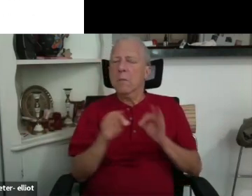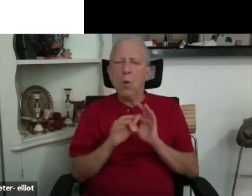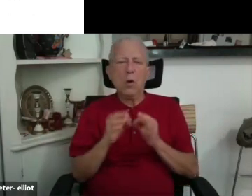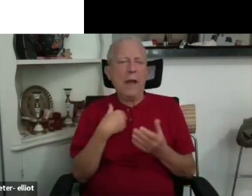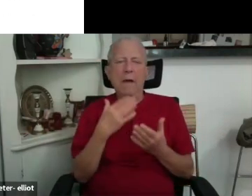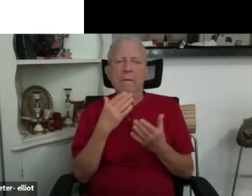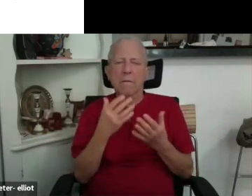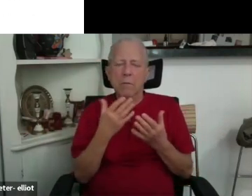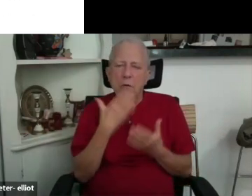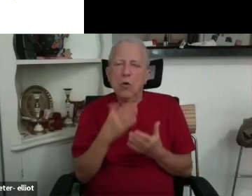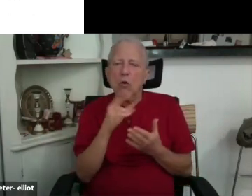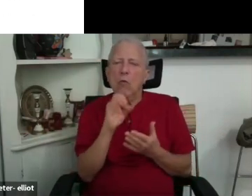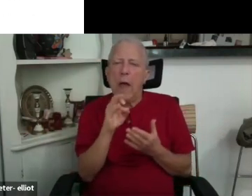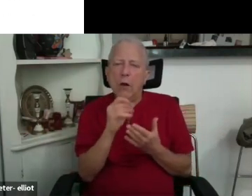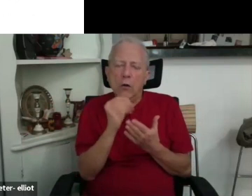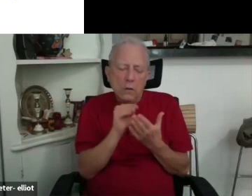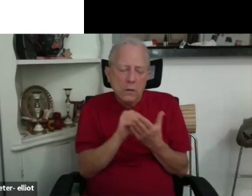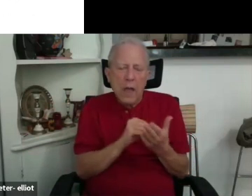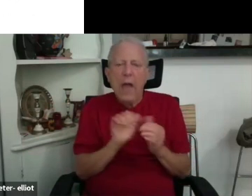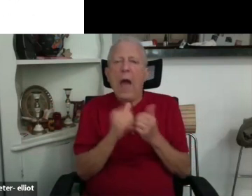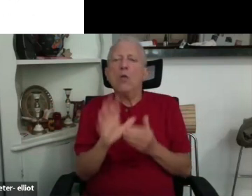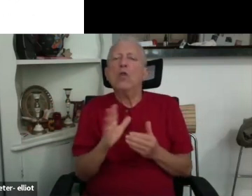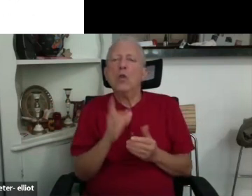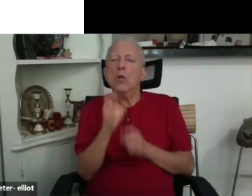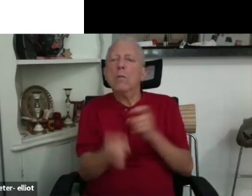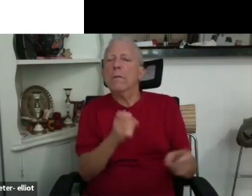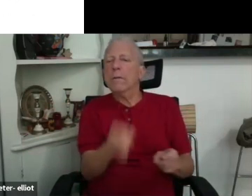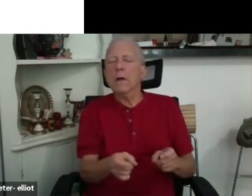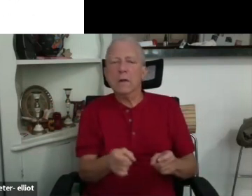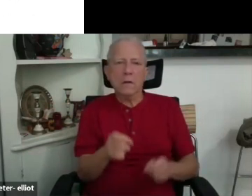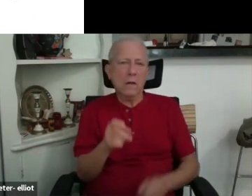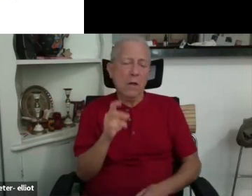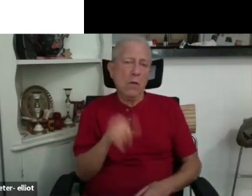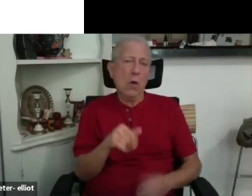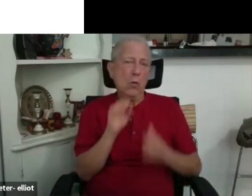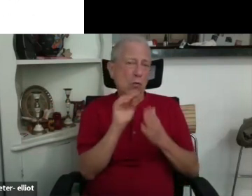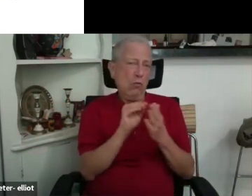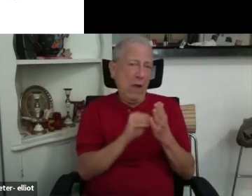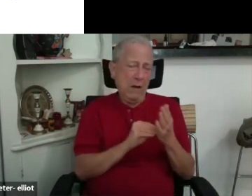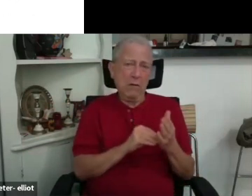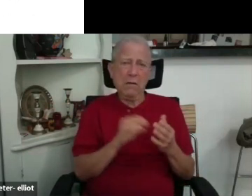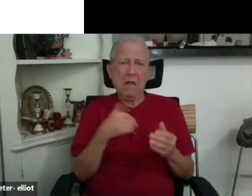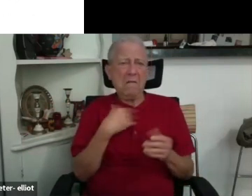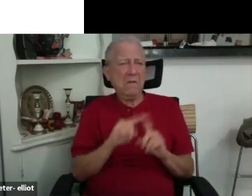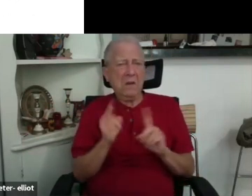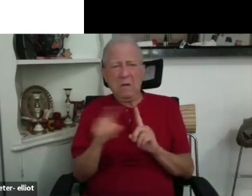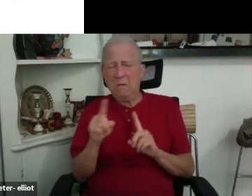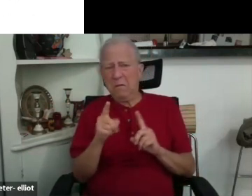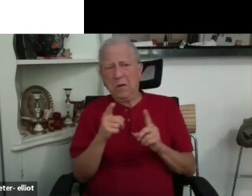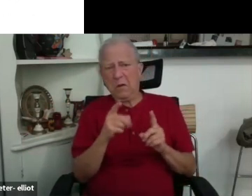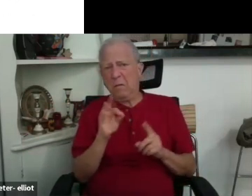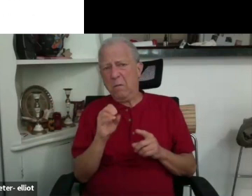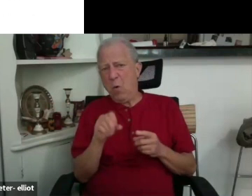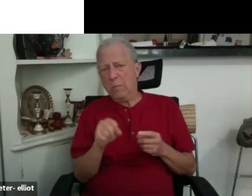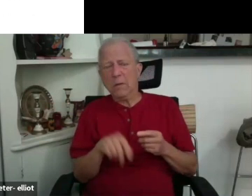how all of your charitable funds are being spent. These records can take a lot of different forms. It